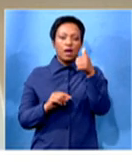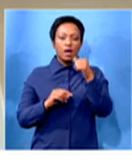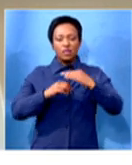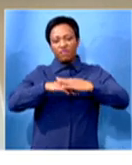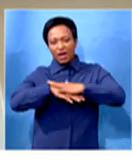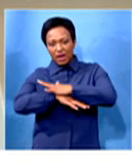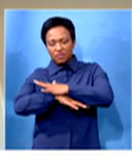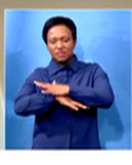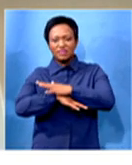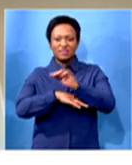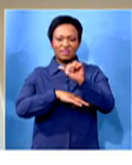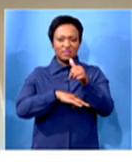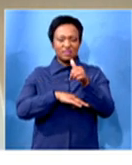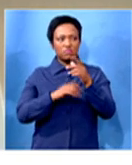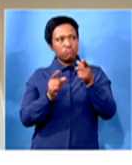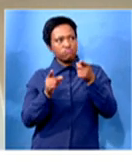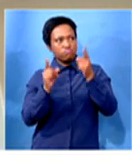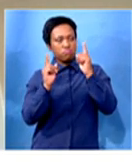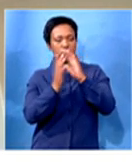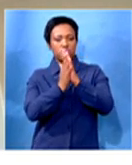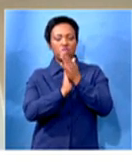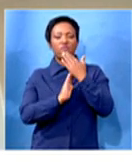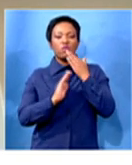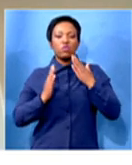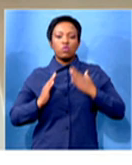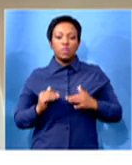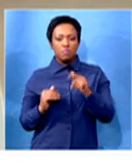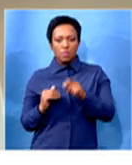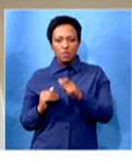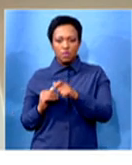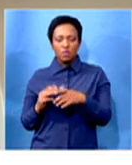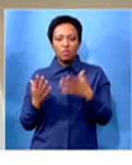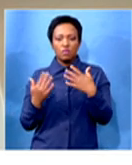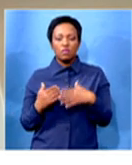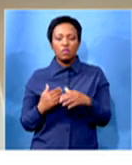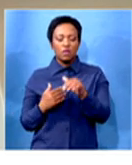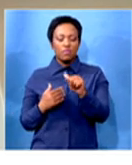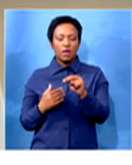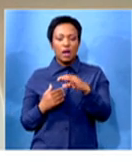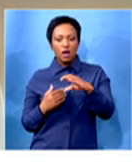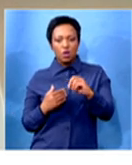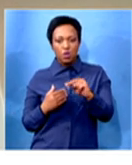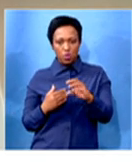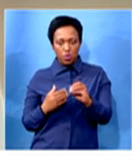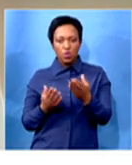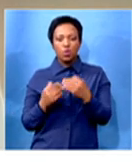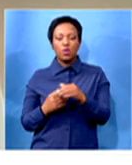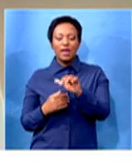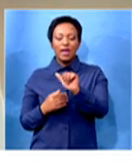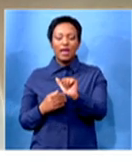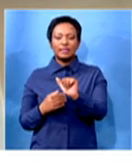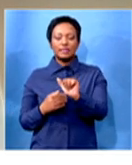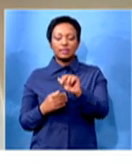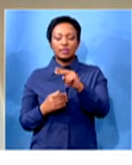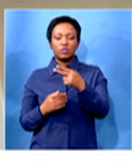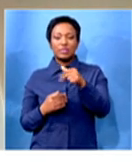that are not harmful to human beings. So on the one hand, chimp adenovirus, the other one Ad26, which causes